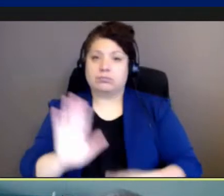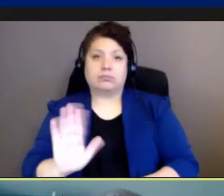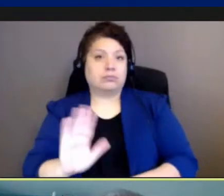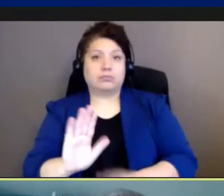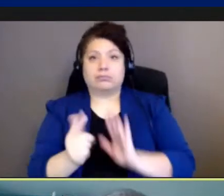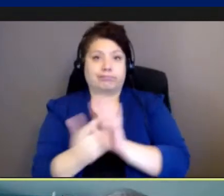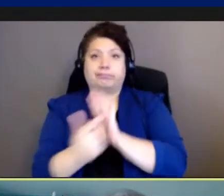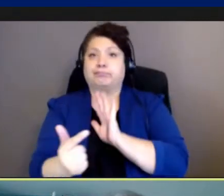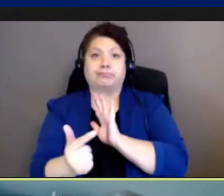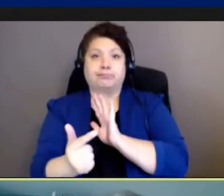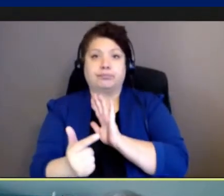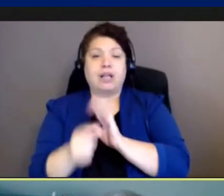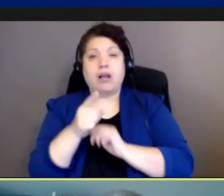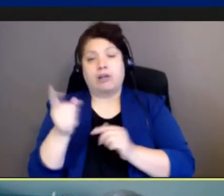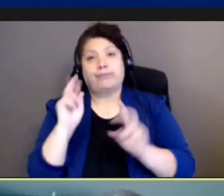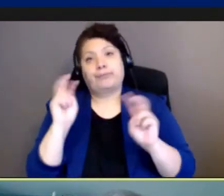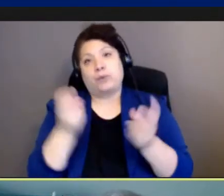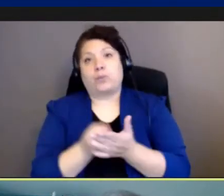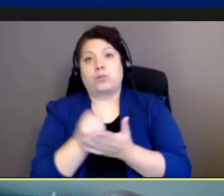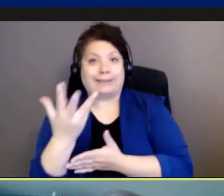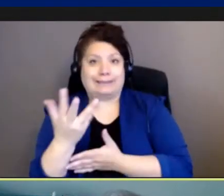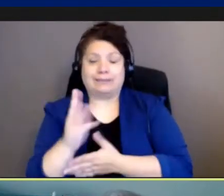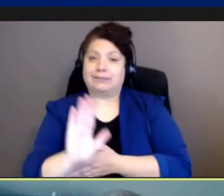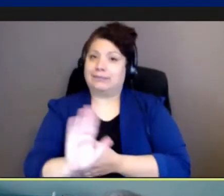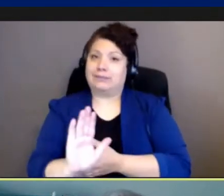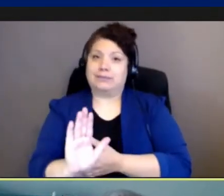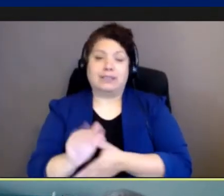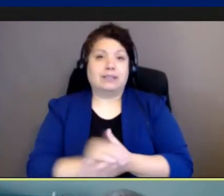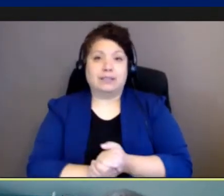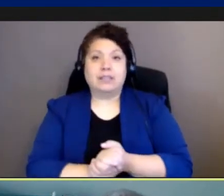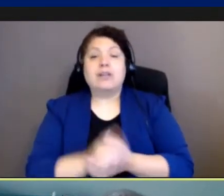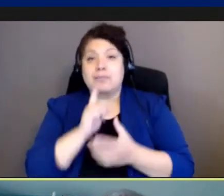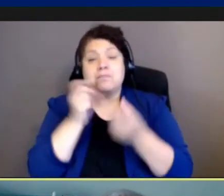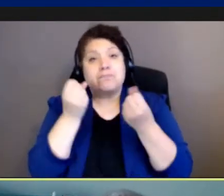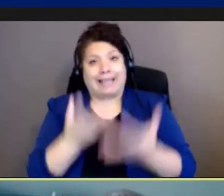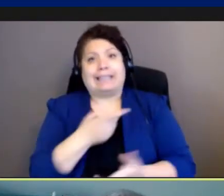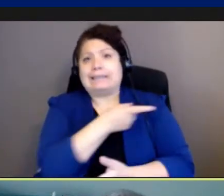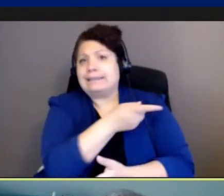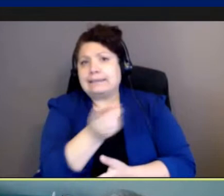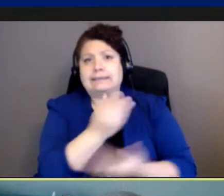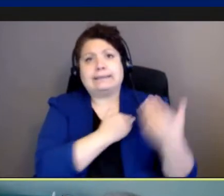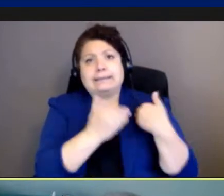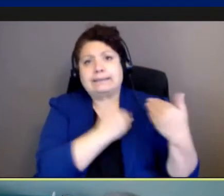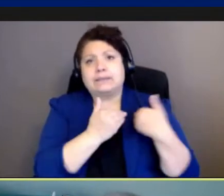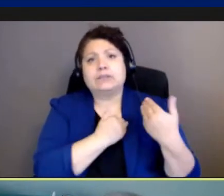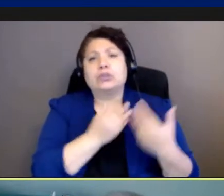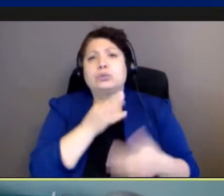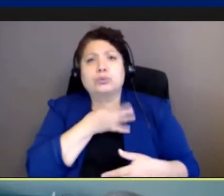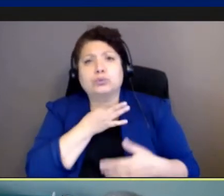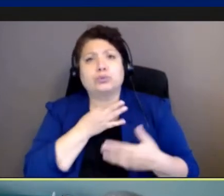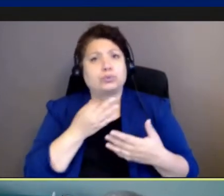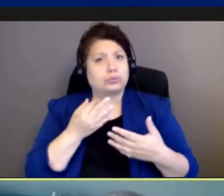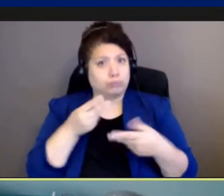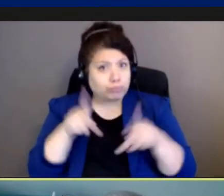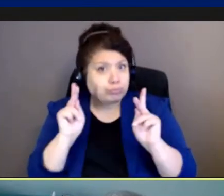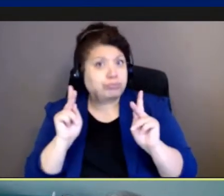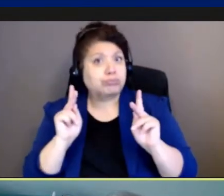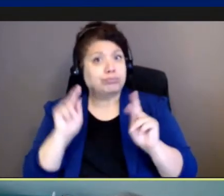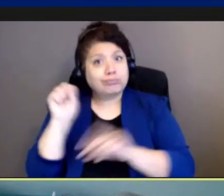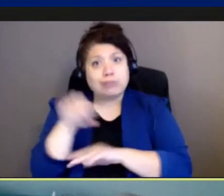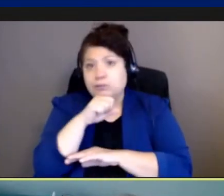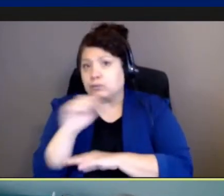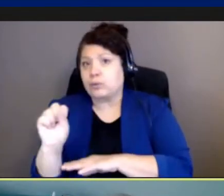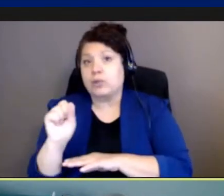to happen. So there is a lot of interest, and I think public health is going to do everything we